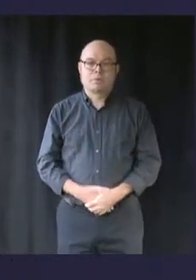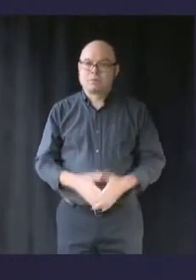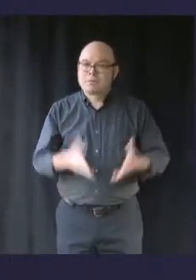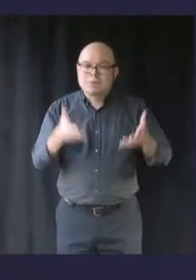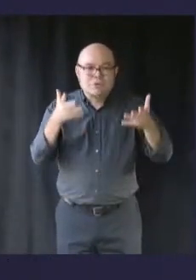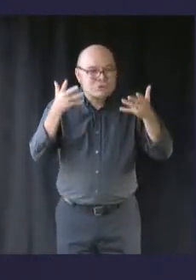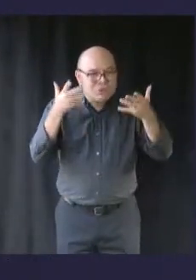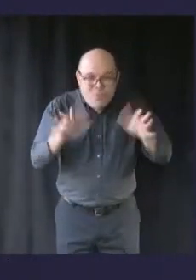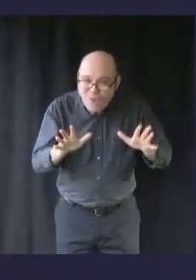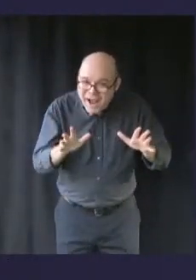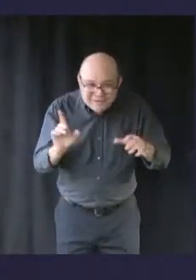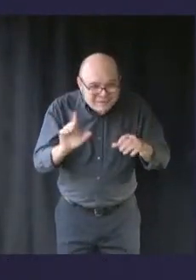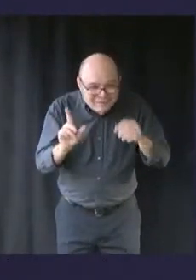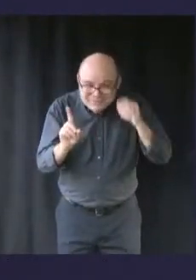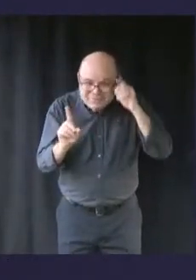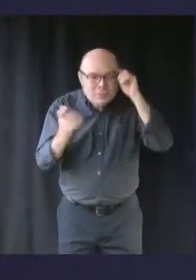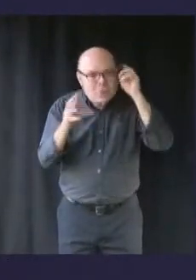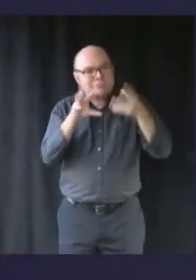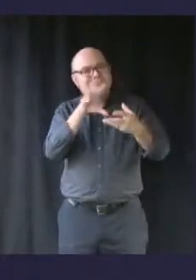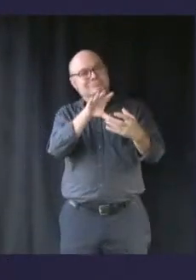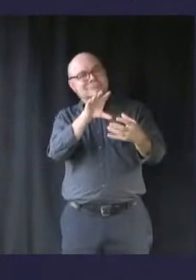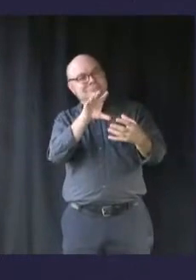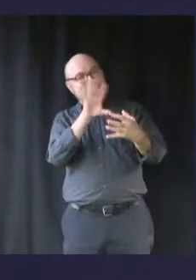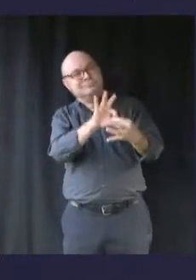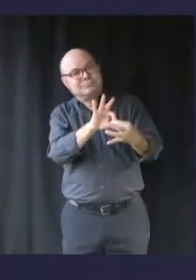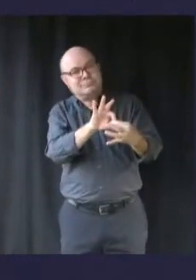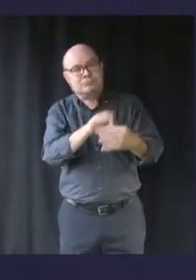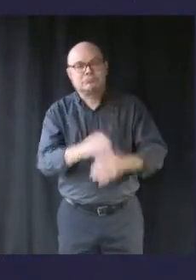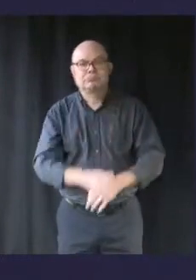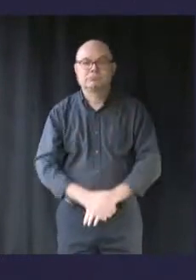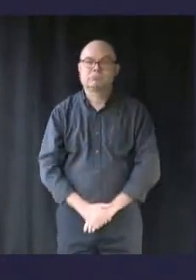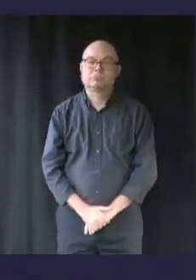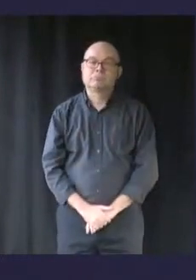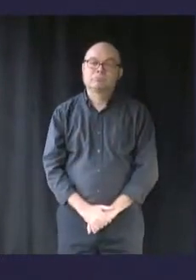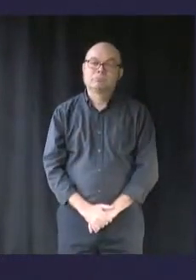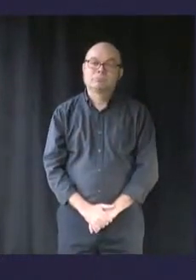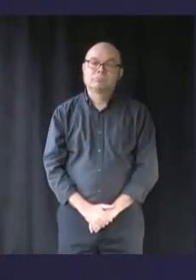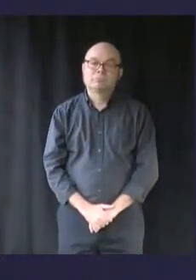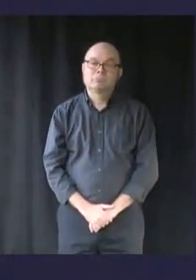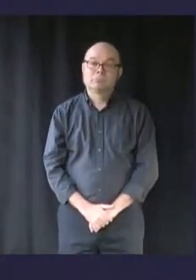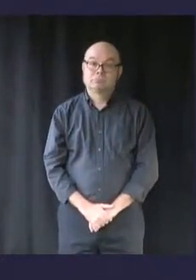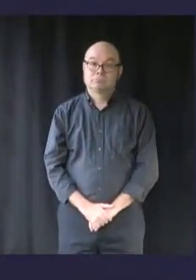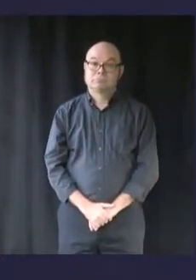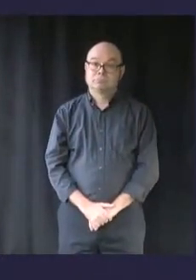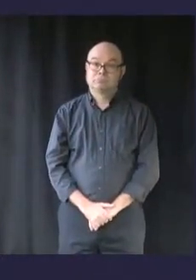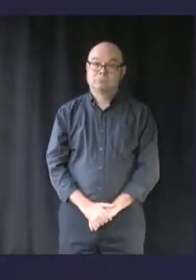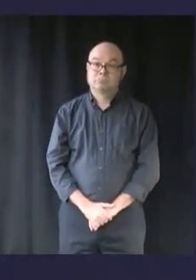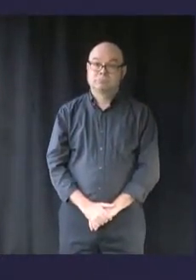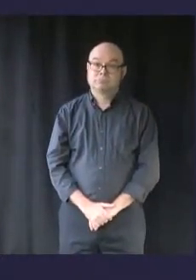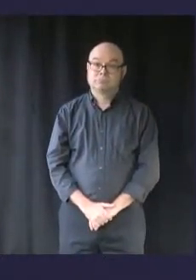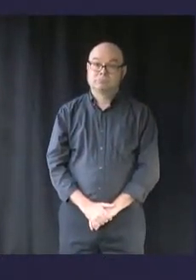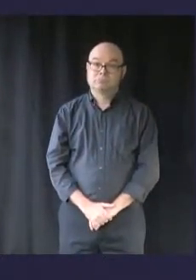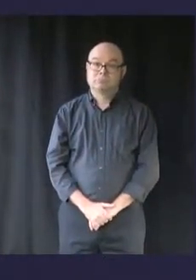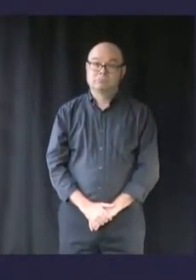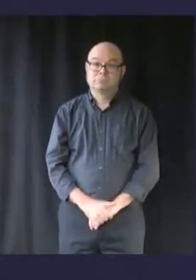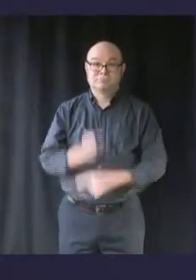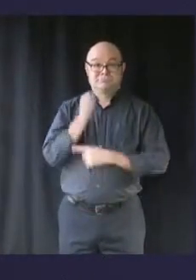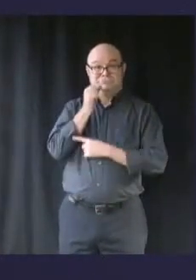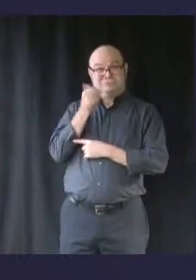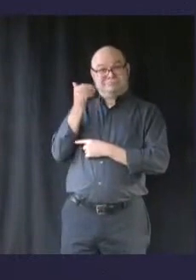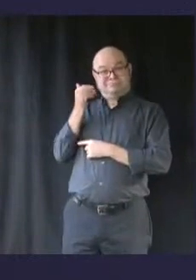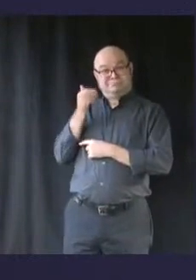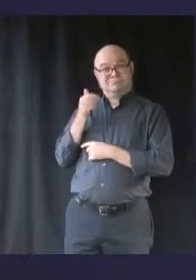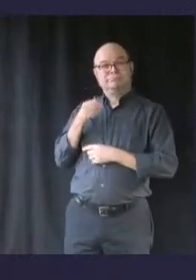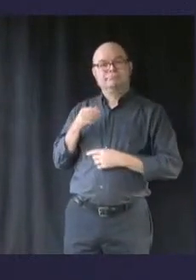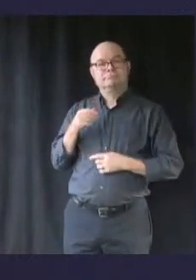I mean, just yesterday, we won an election to a new 3-year term that begins